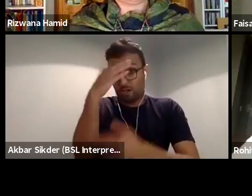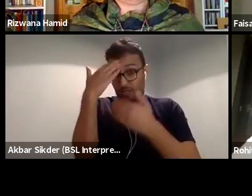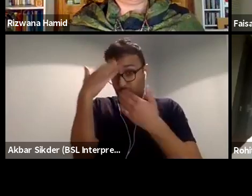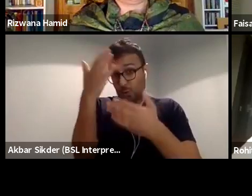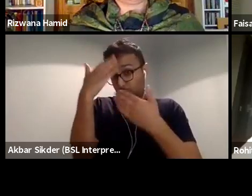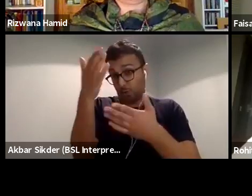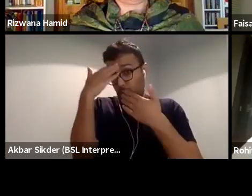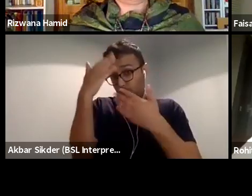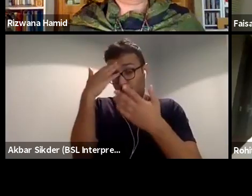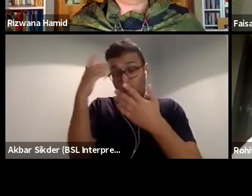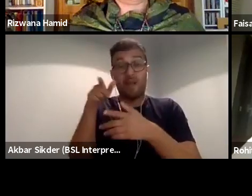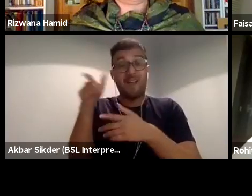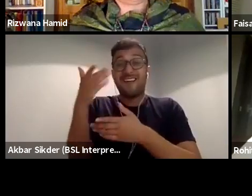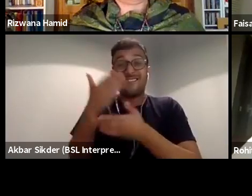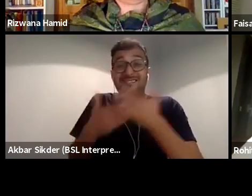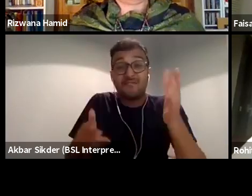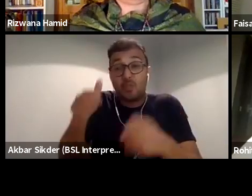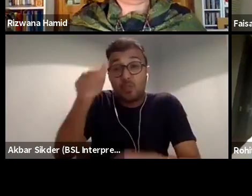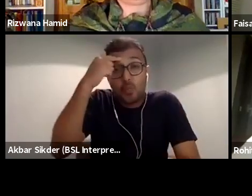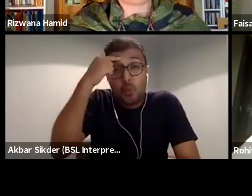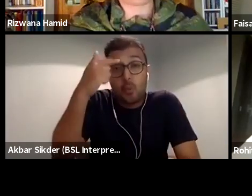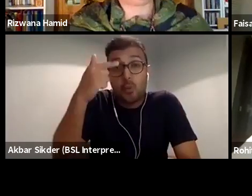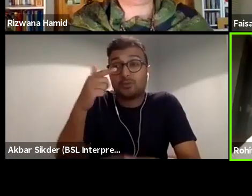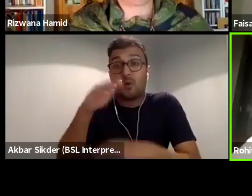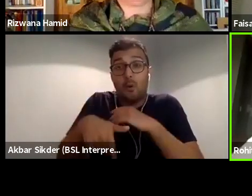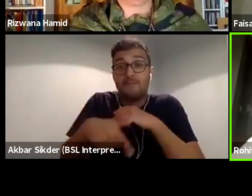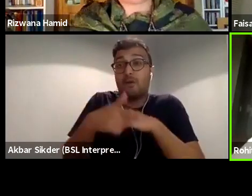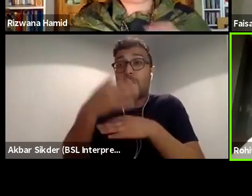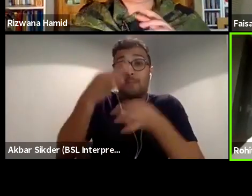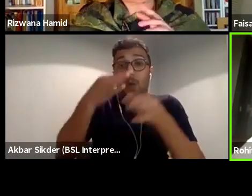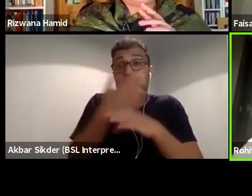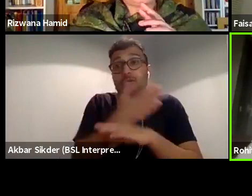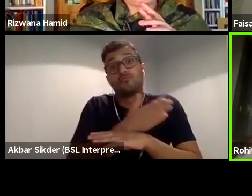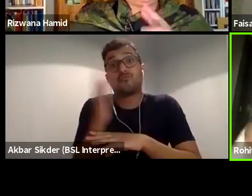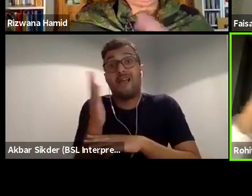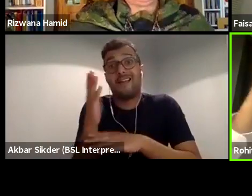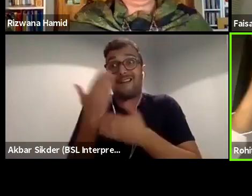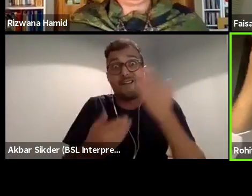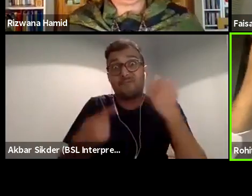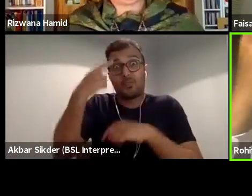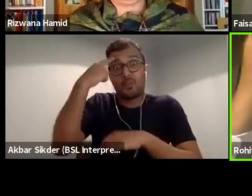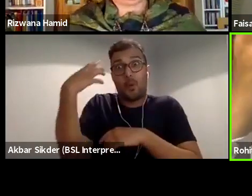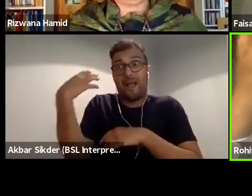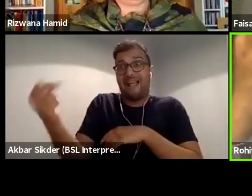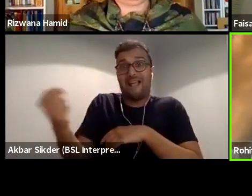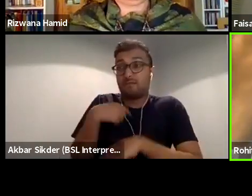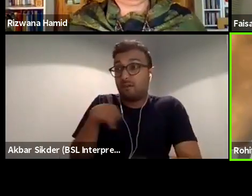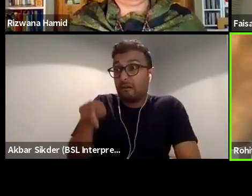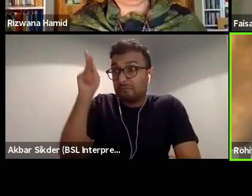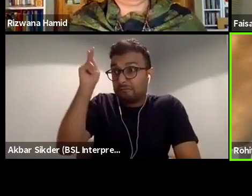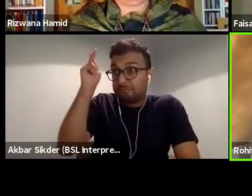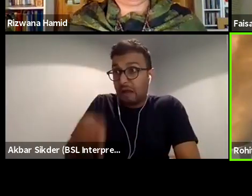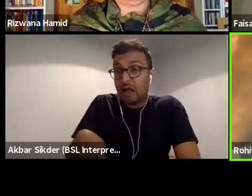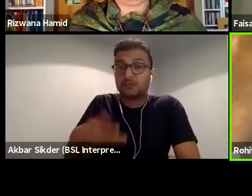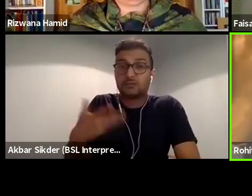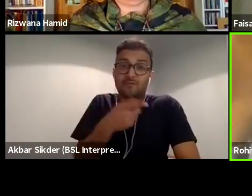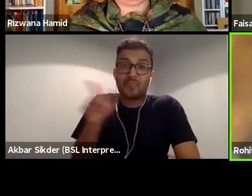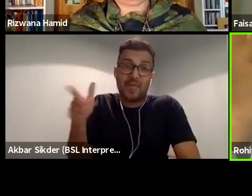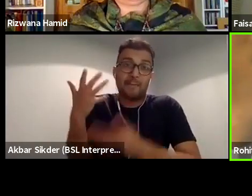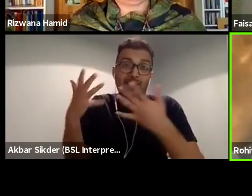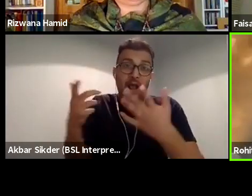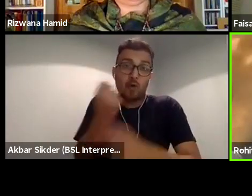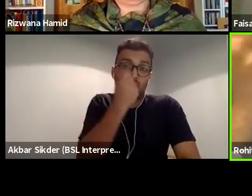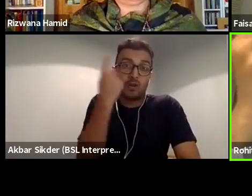the far right presents around the world. And I think part of what was so undeniable to those people